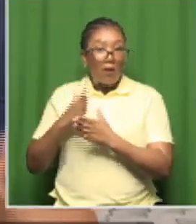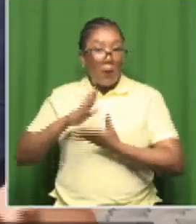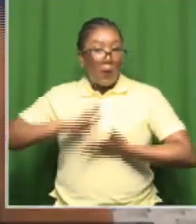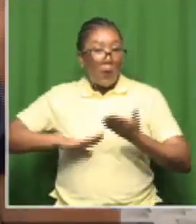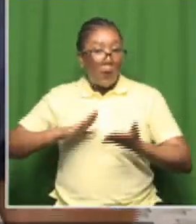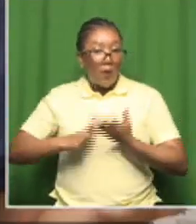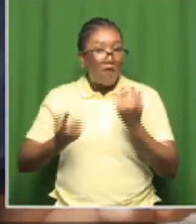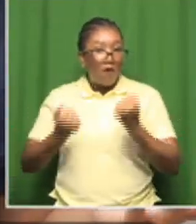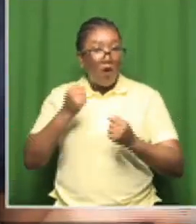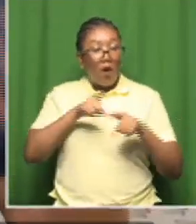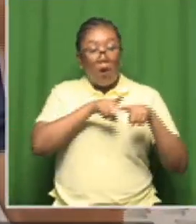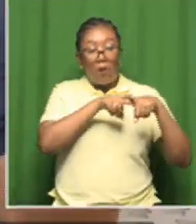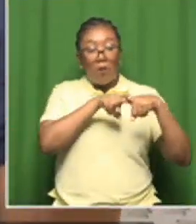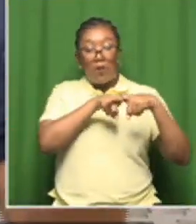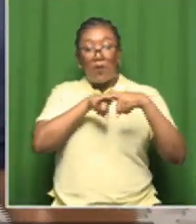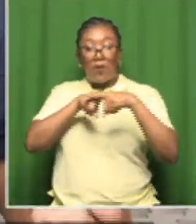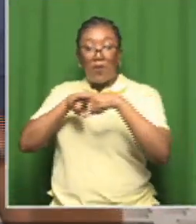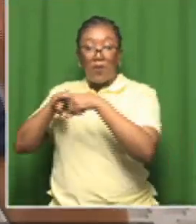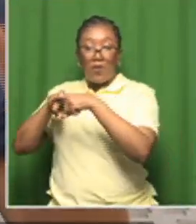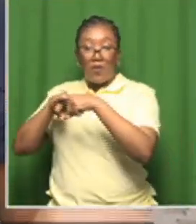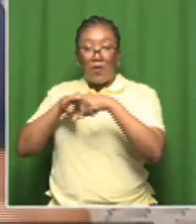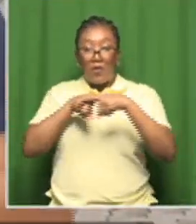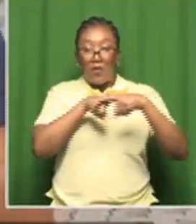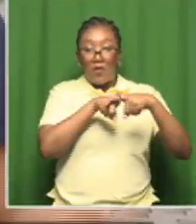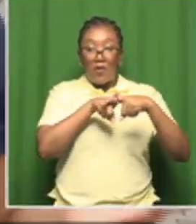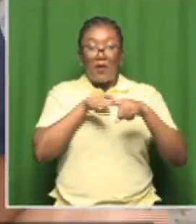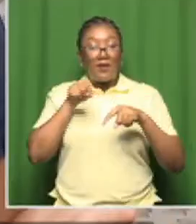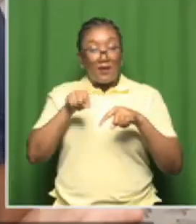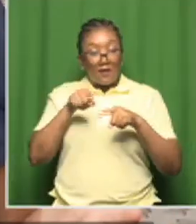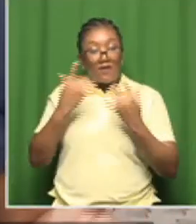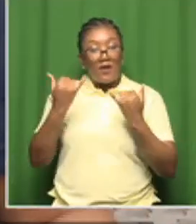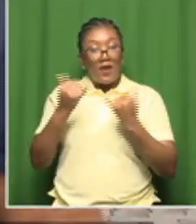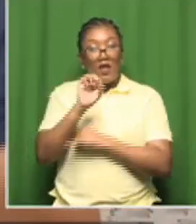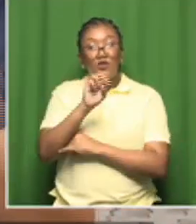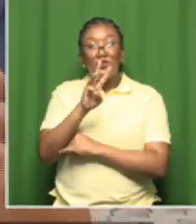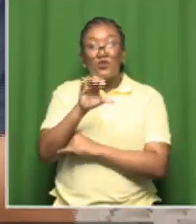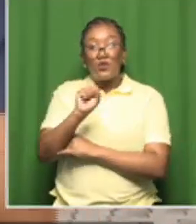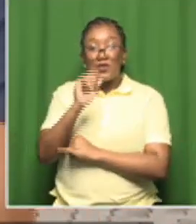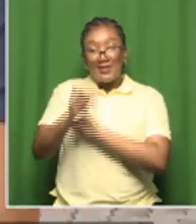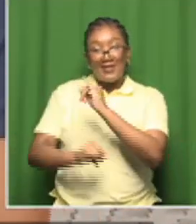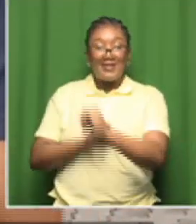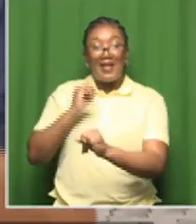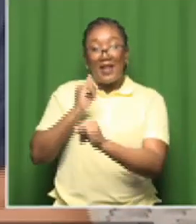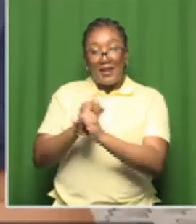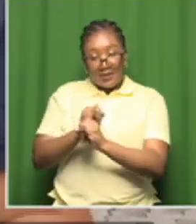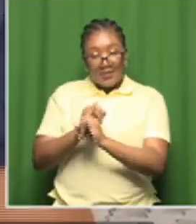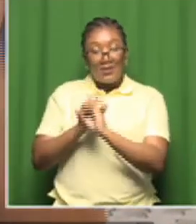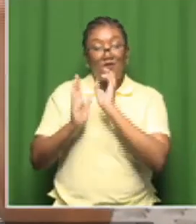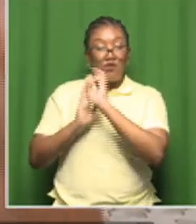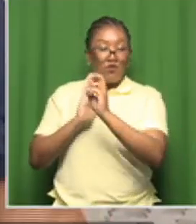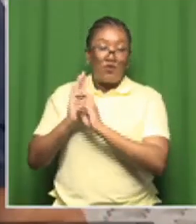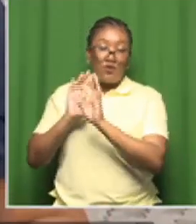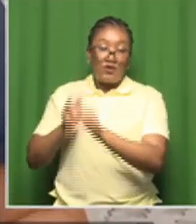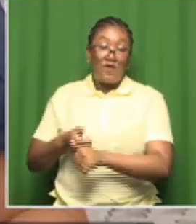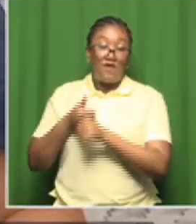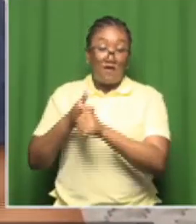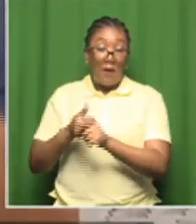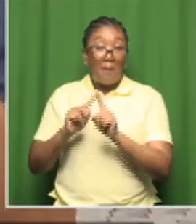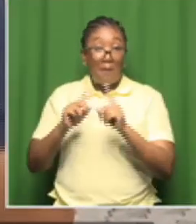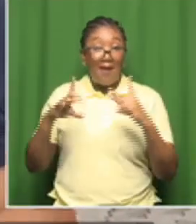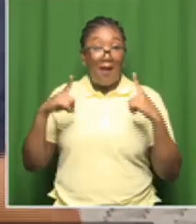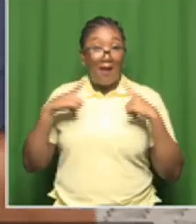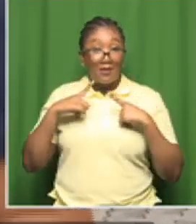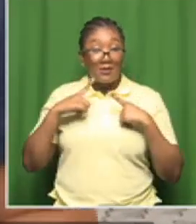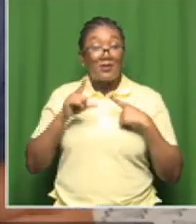Of course, as you heard, Swiss international standards, so it's very safe to come here. But as she said, it's vital that before you come,